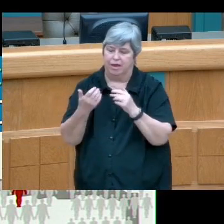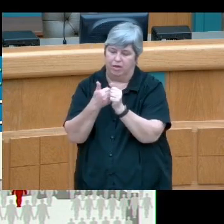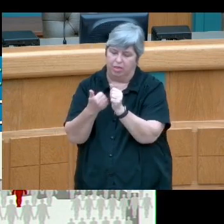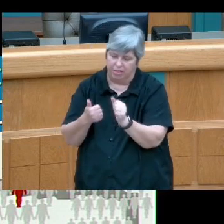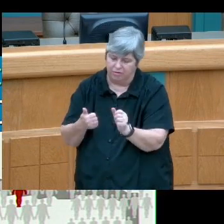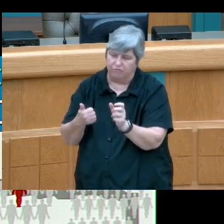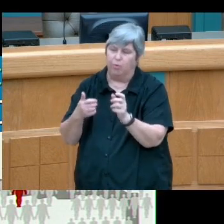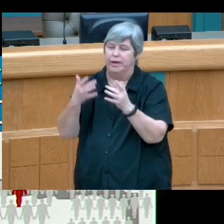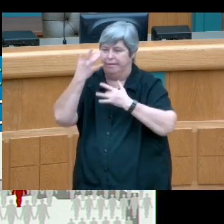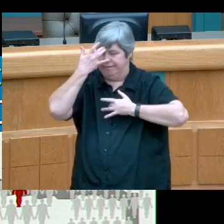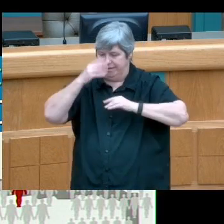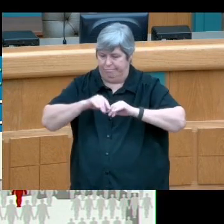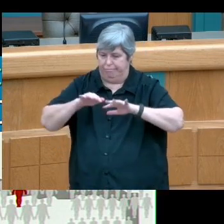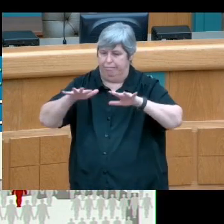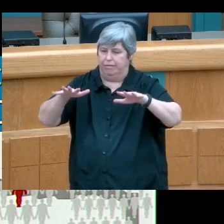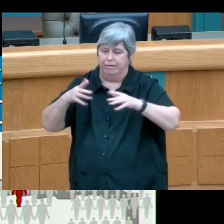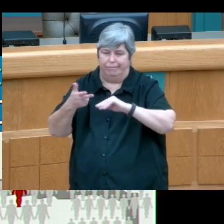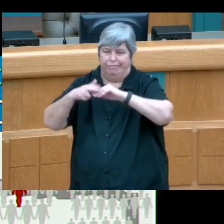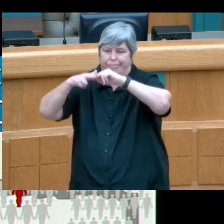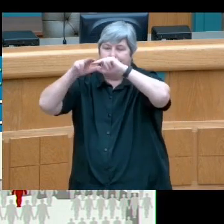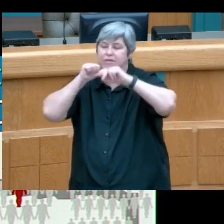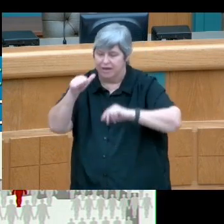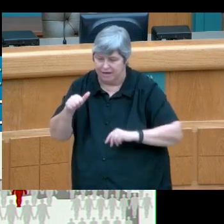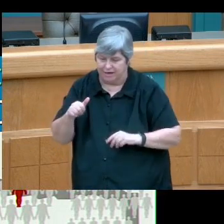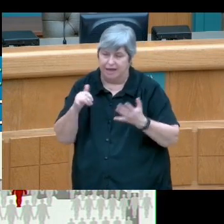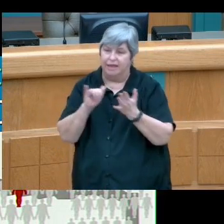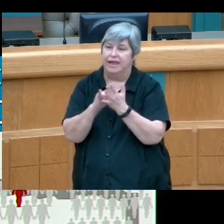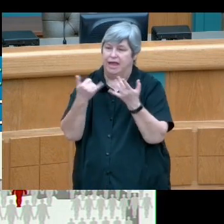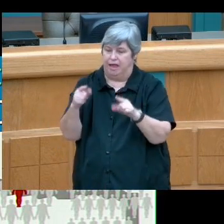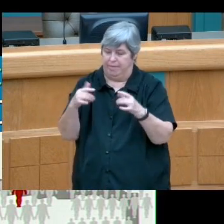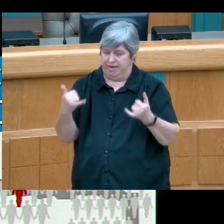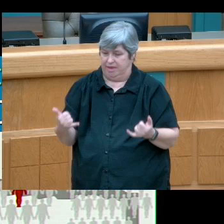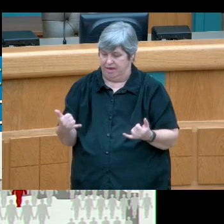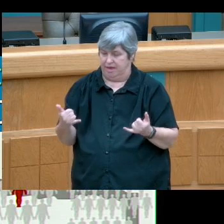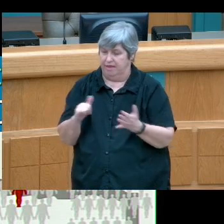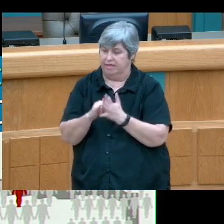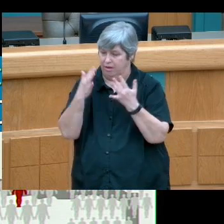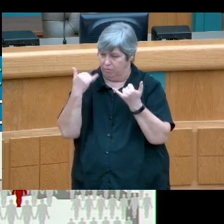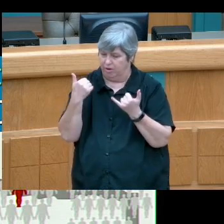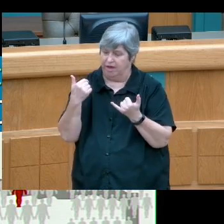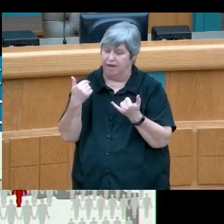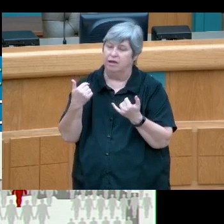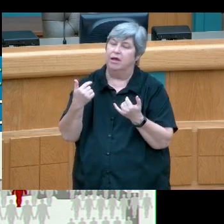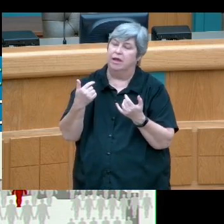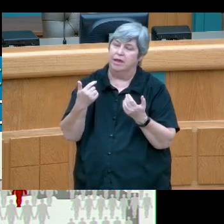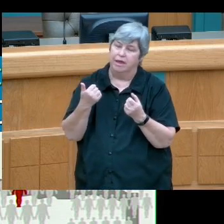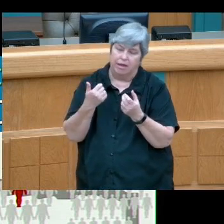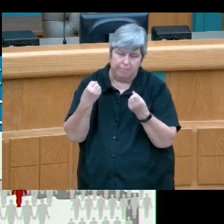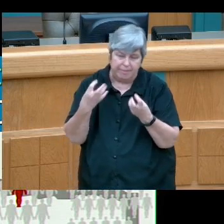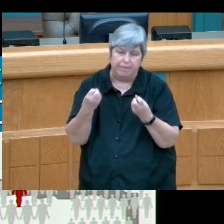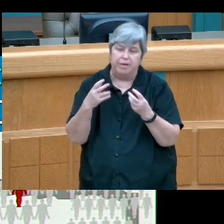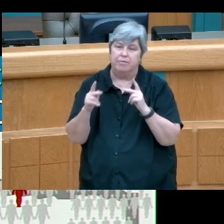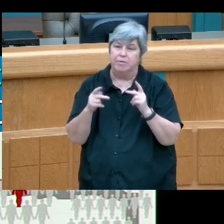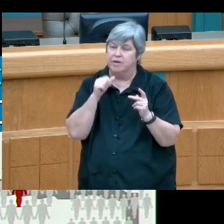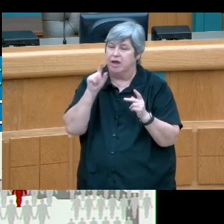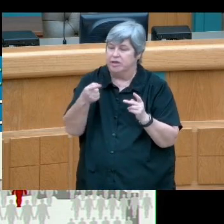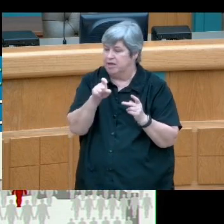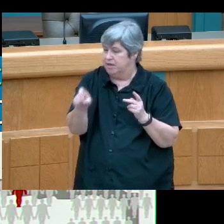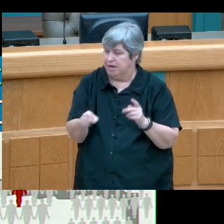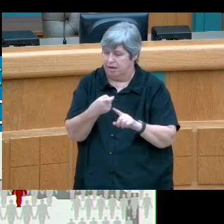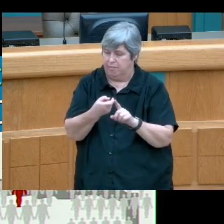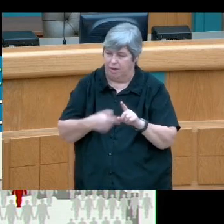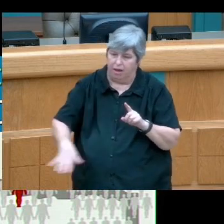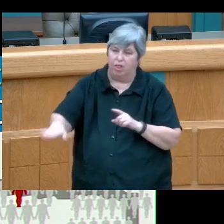wands instead of accumulates in the community, and that's what's happening right now. That's why we're peaking in a lot of metrics, not just in Texas, but across